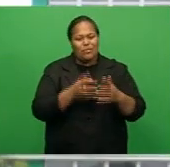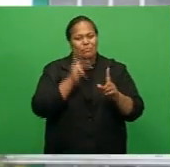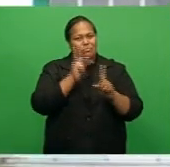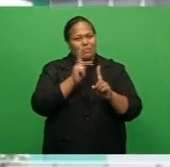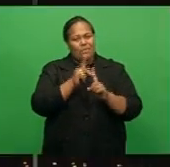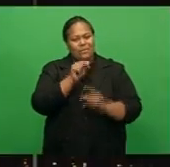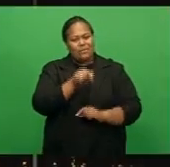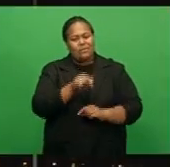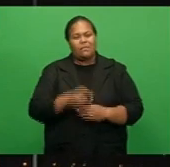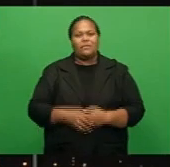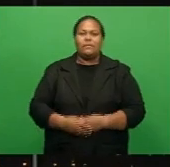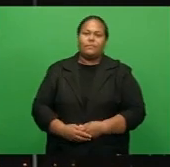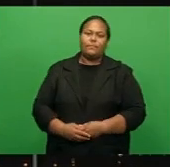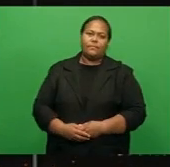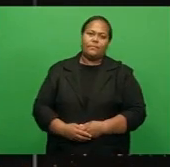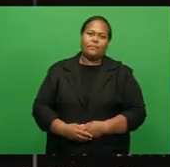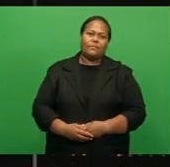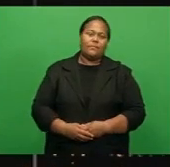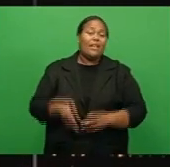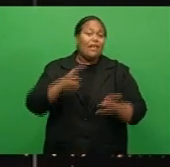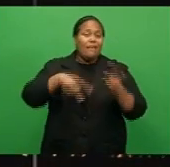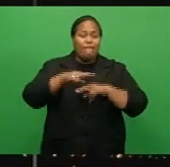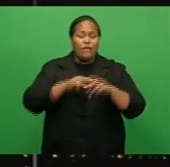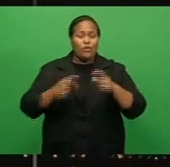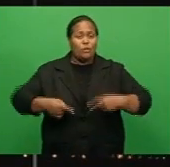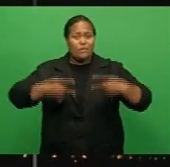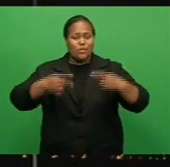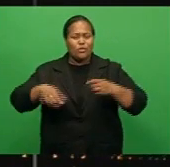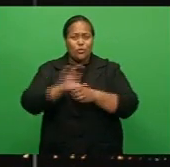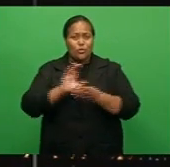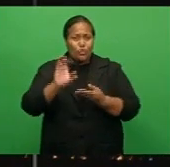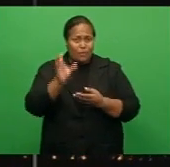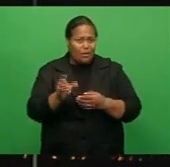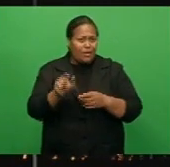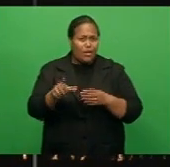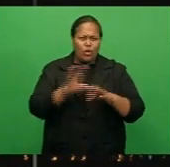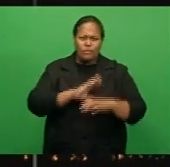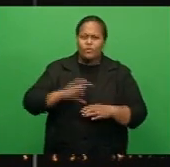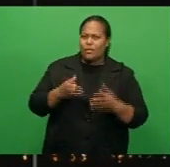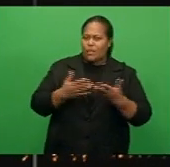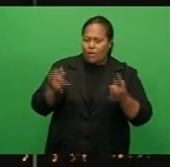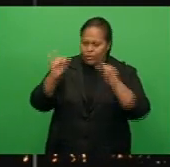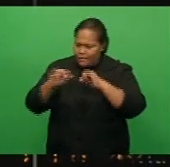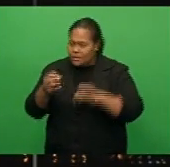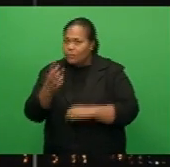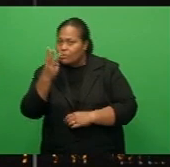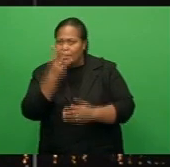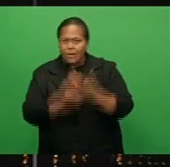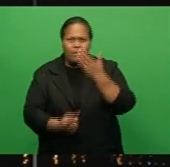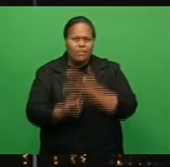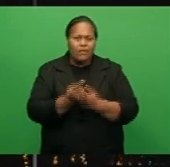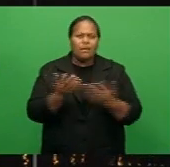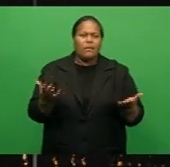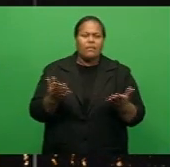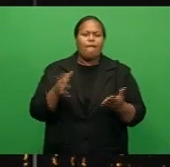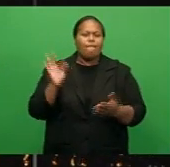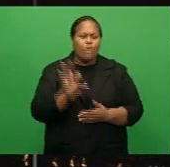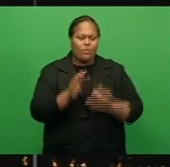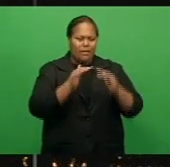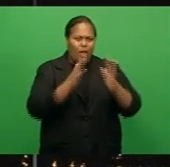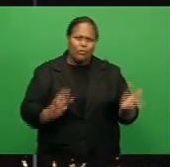FBC News. The Fijian Competition and Consumer Commission is currently investigating 3 cases of forceful evictions.